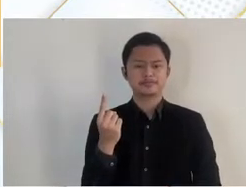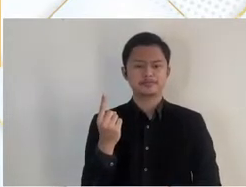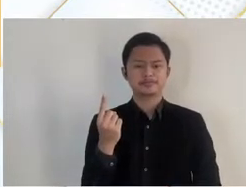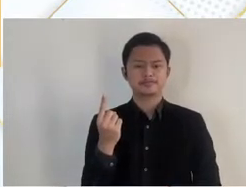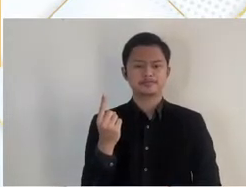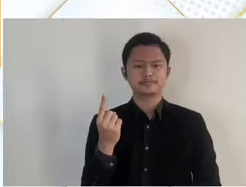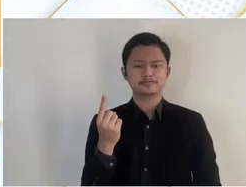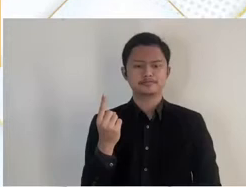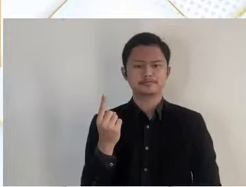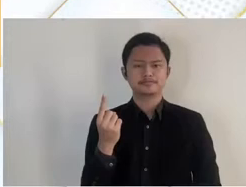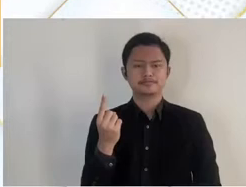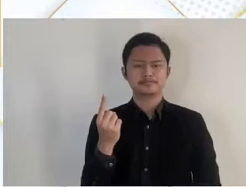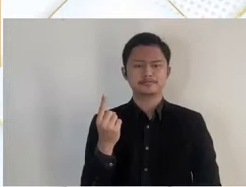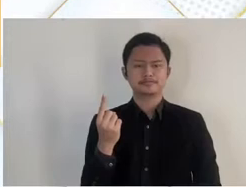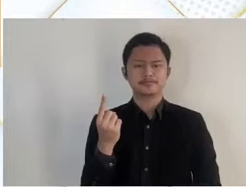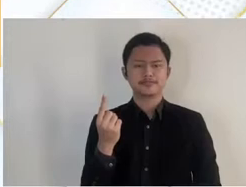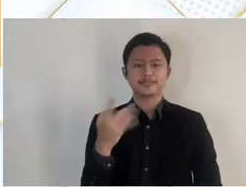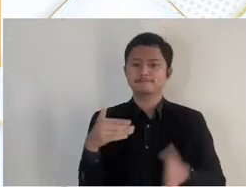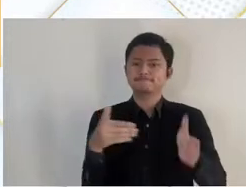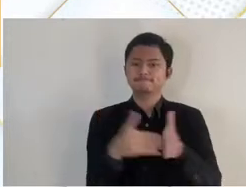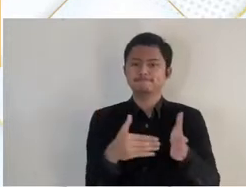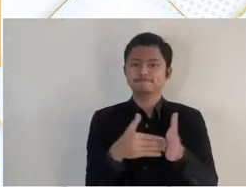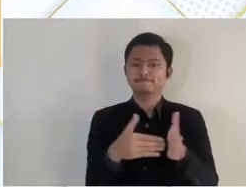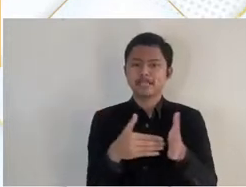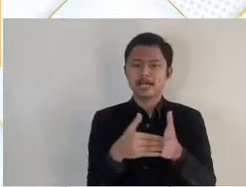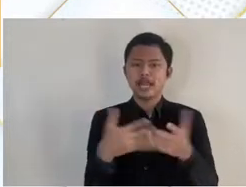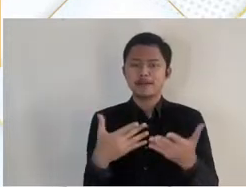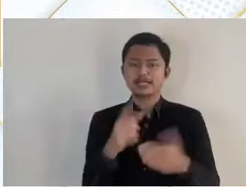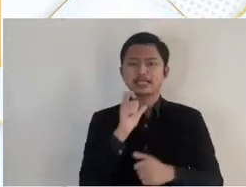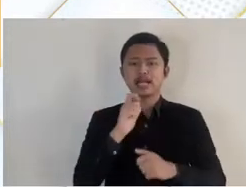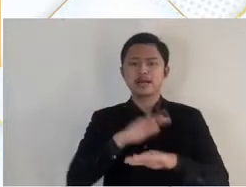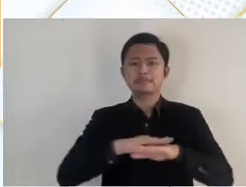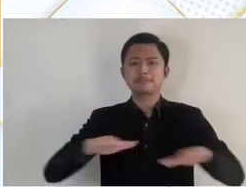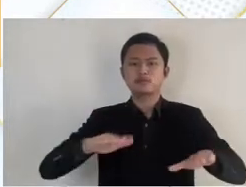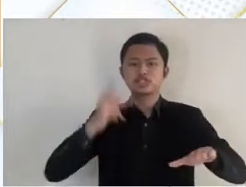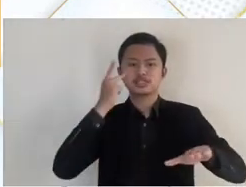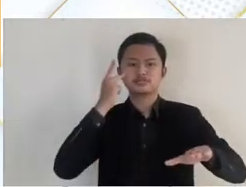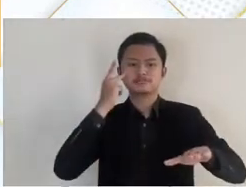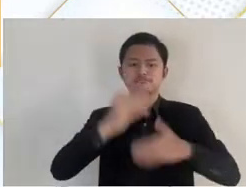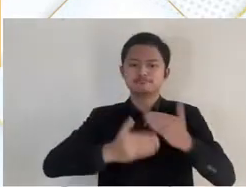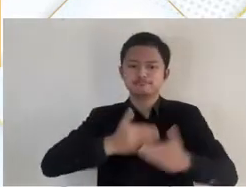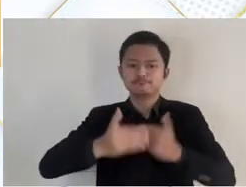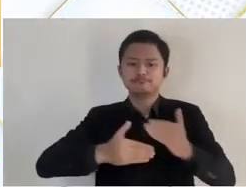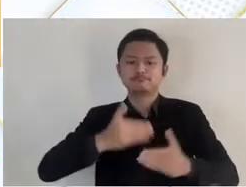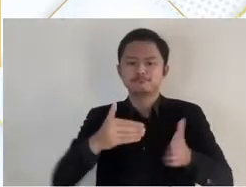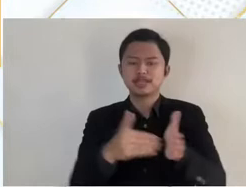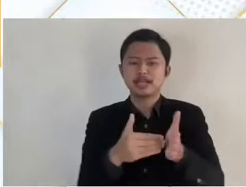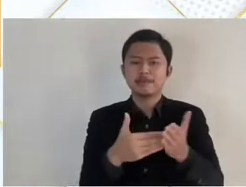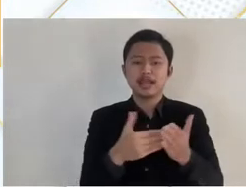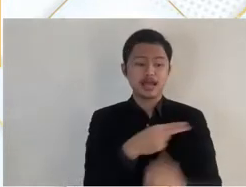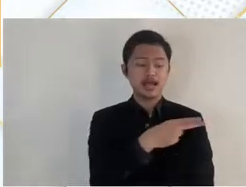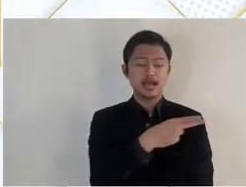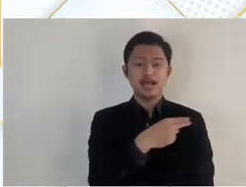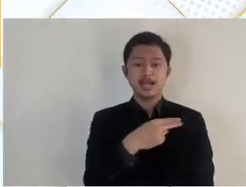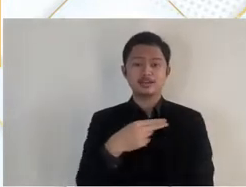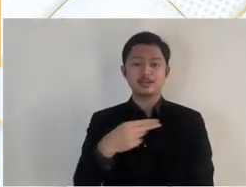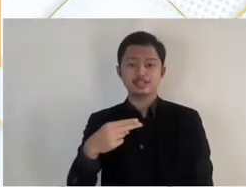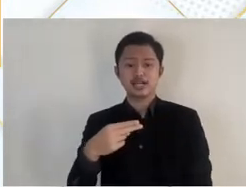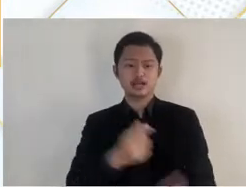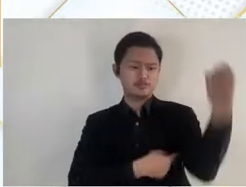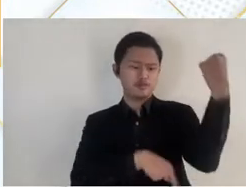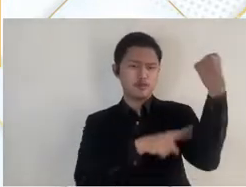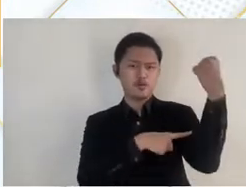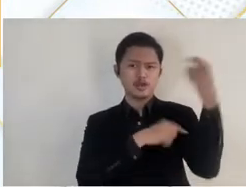what some of the challenges faced in peacekeeping operations? And can Indonesia increase the deployment training and capacity with